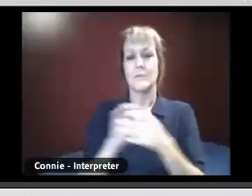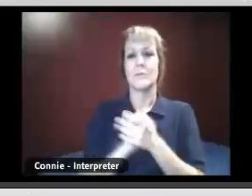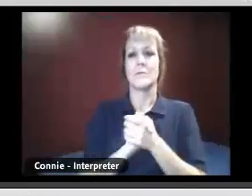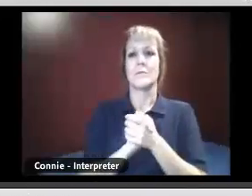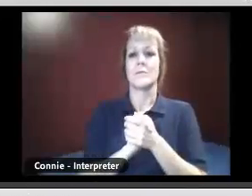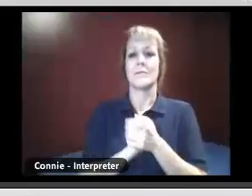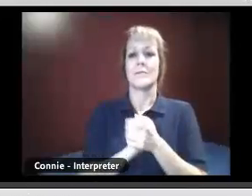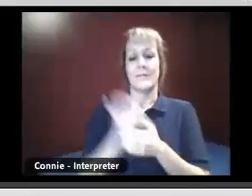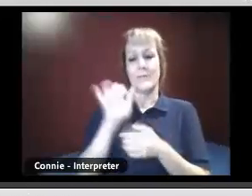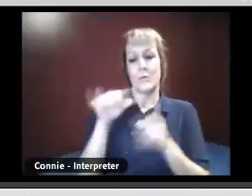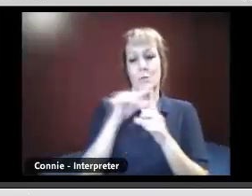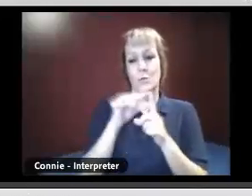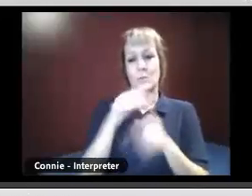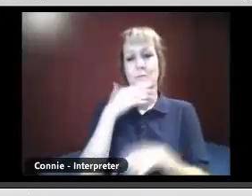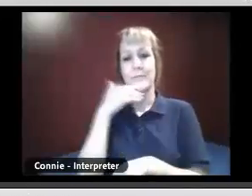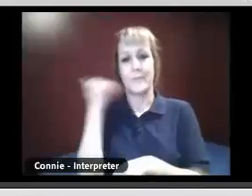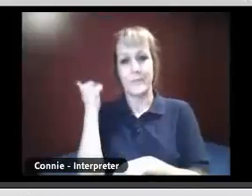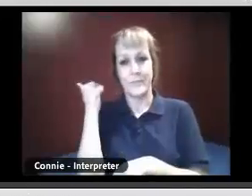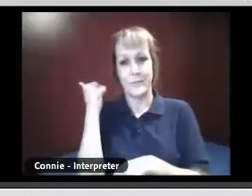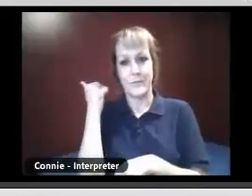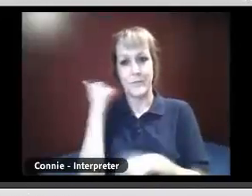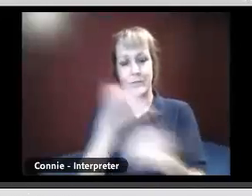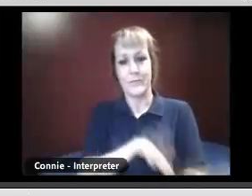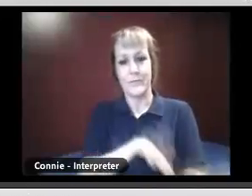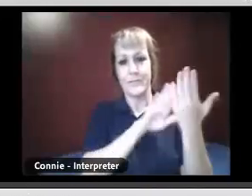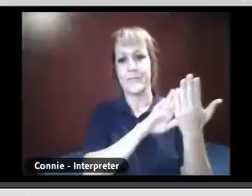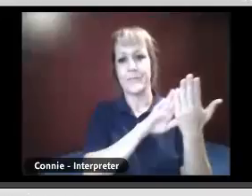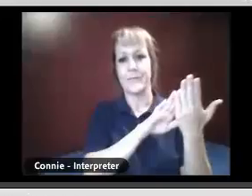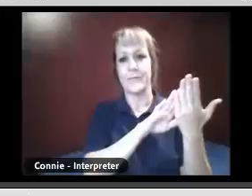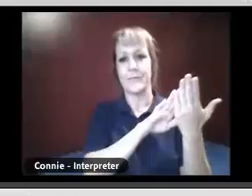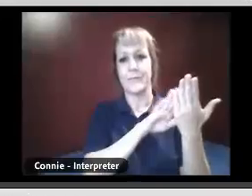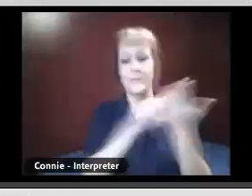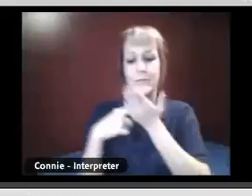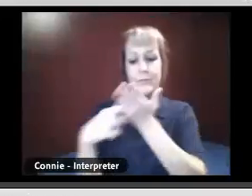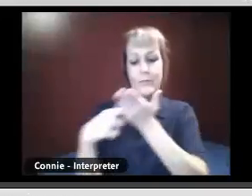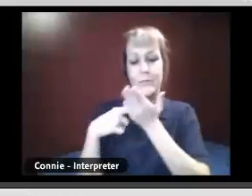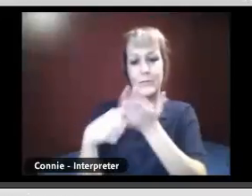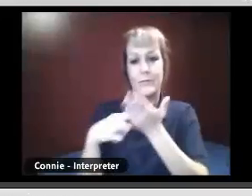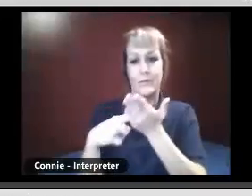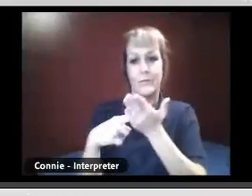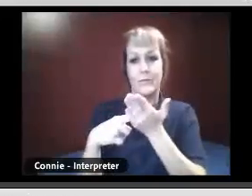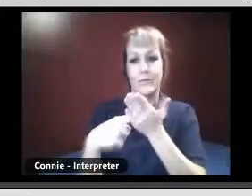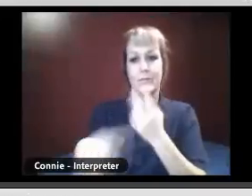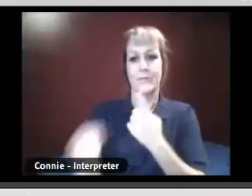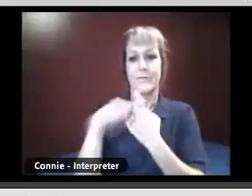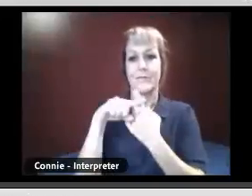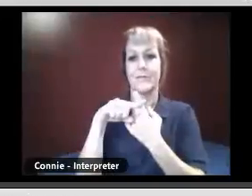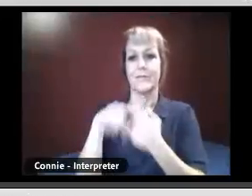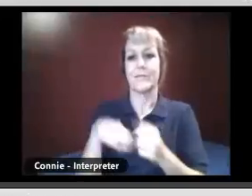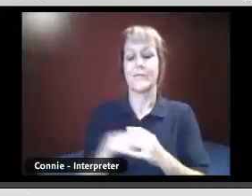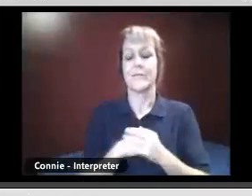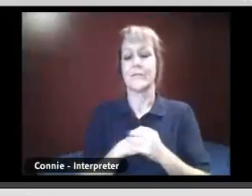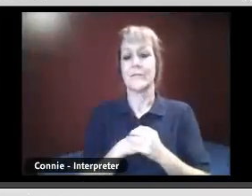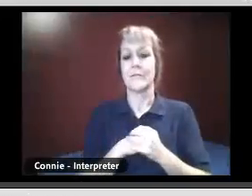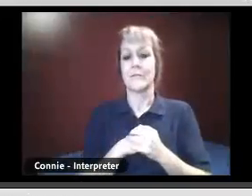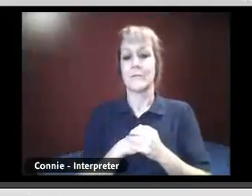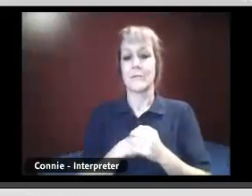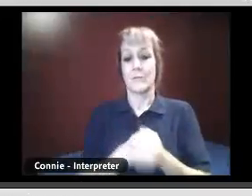then we have a better chance of approaching the dialogue in a more constructive way, or even making